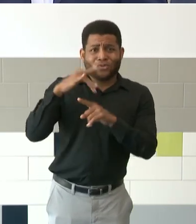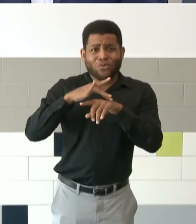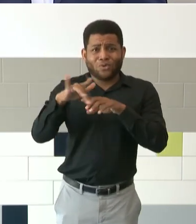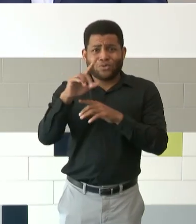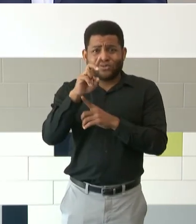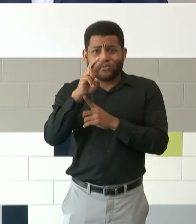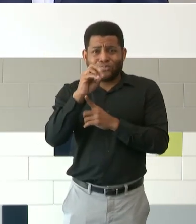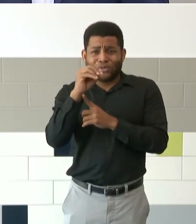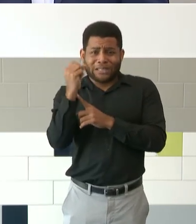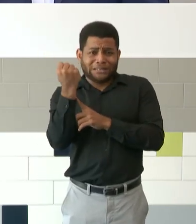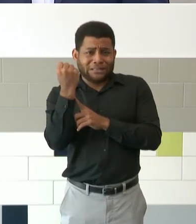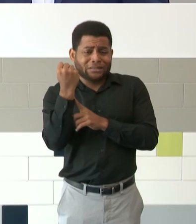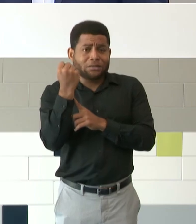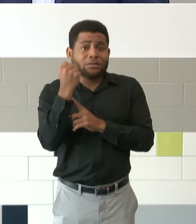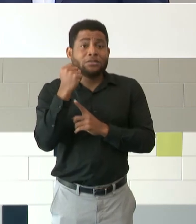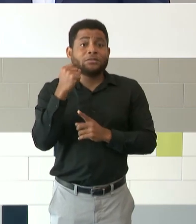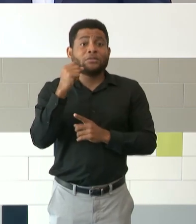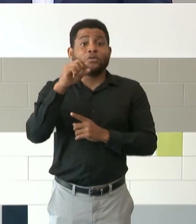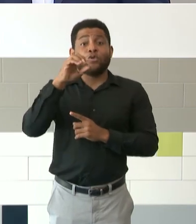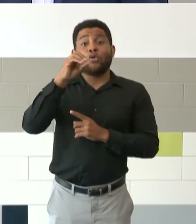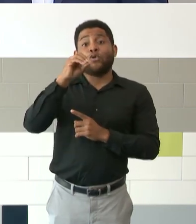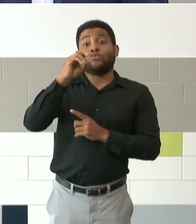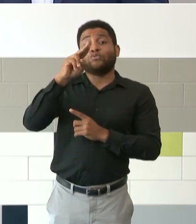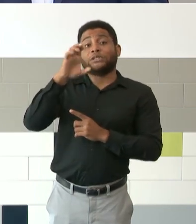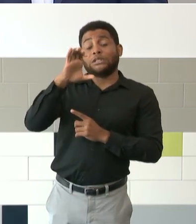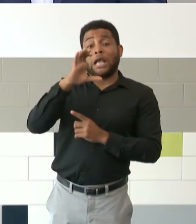and I wasn't around for that